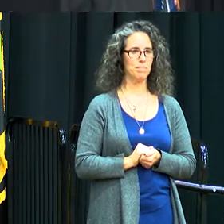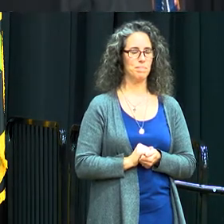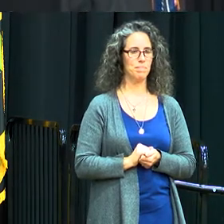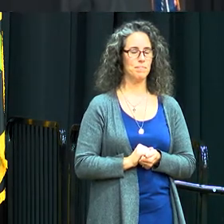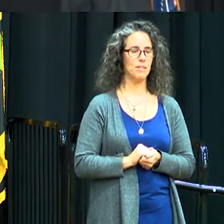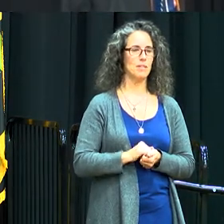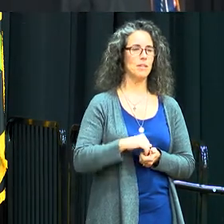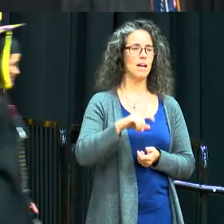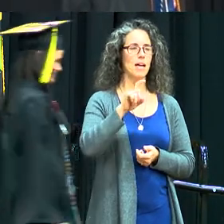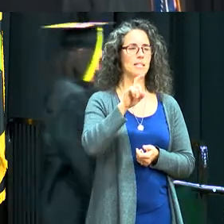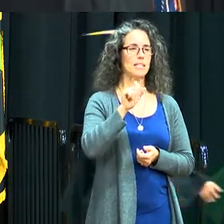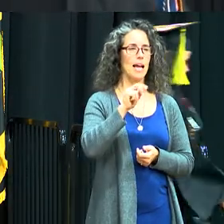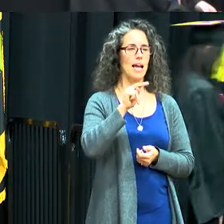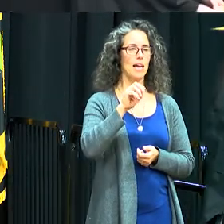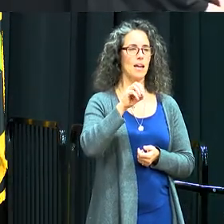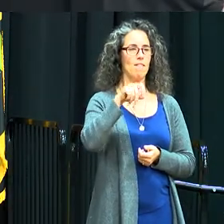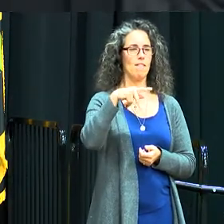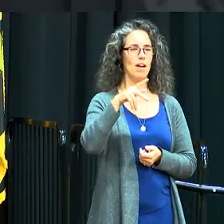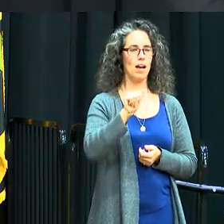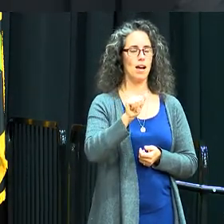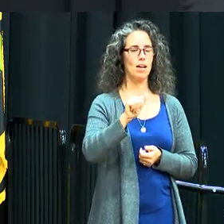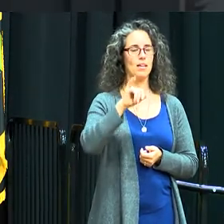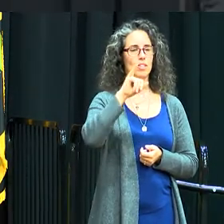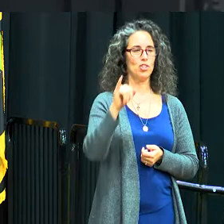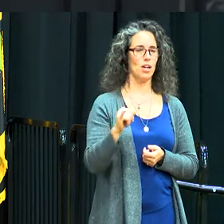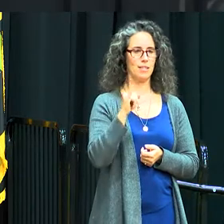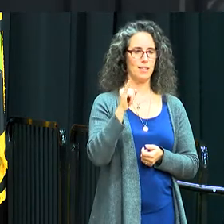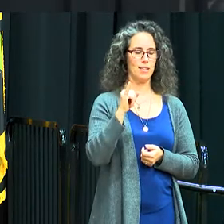Senefa D. Williams Johnson.